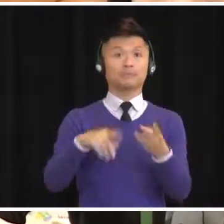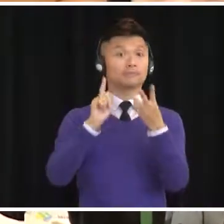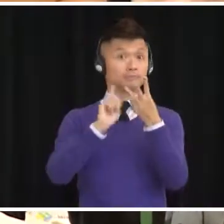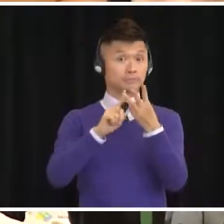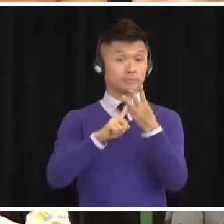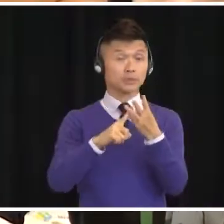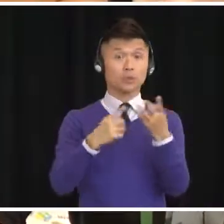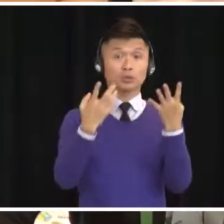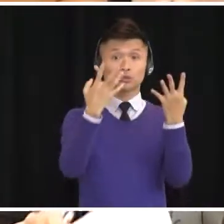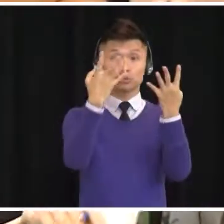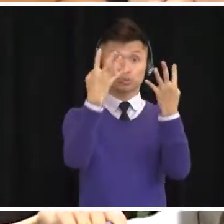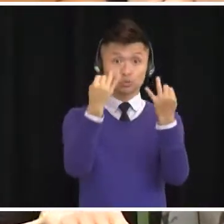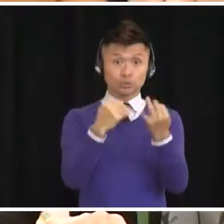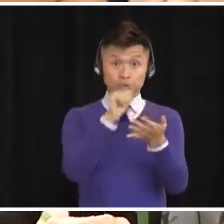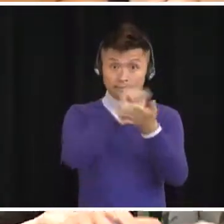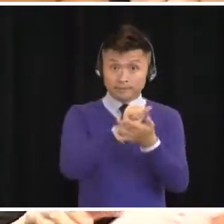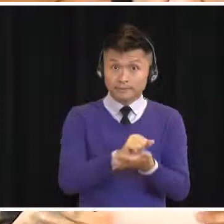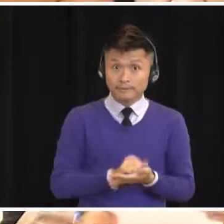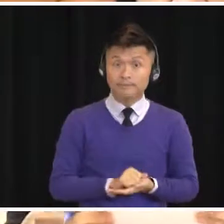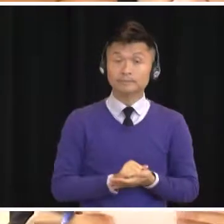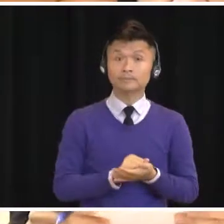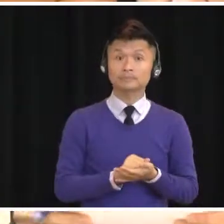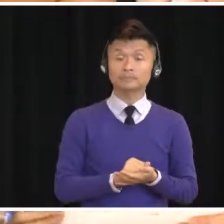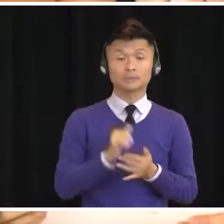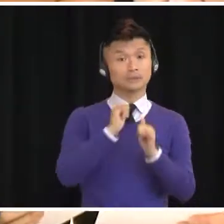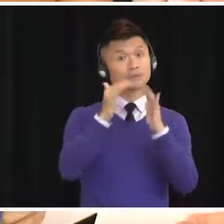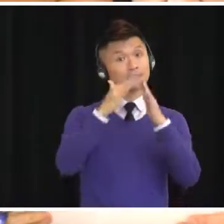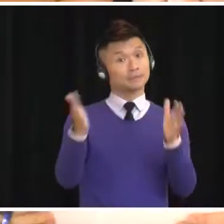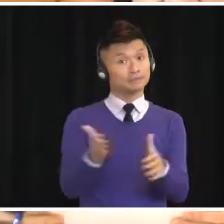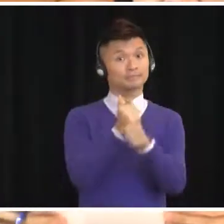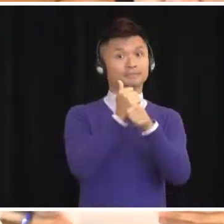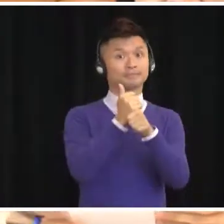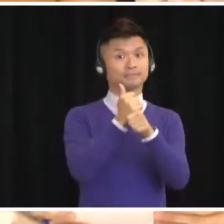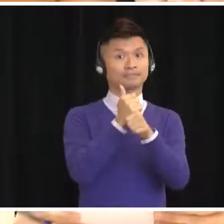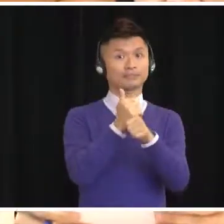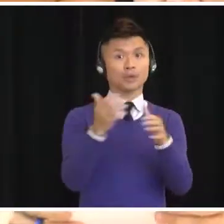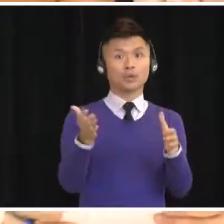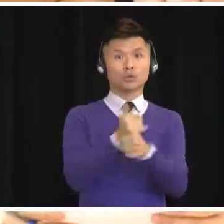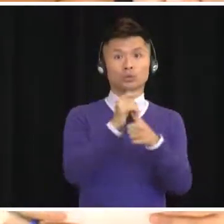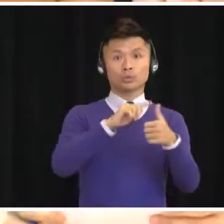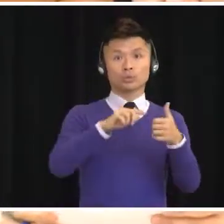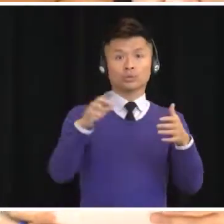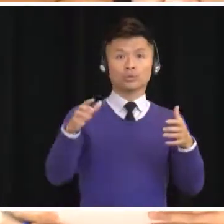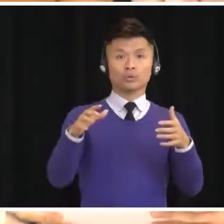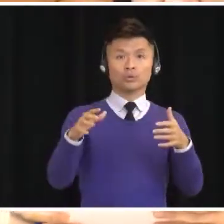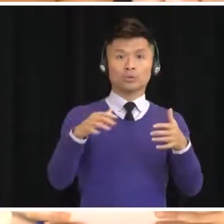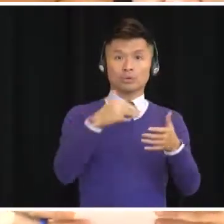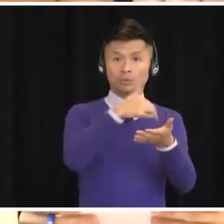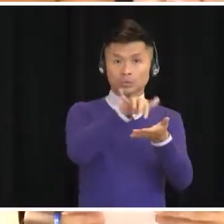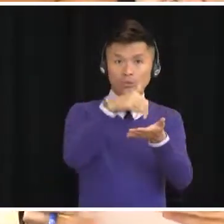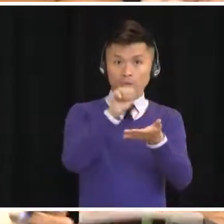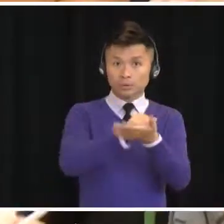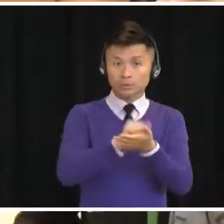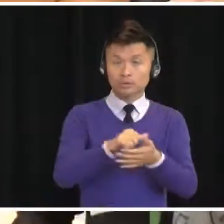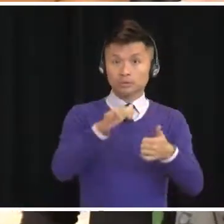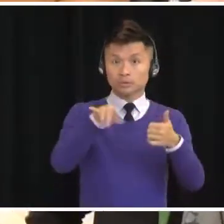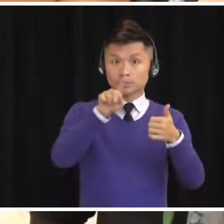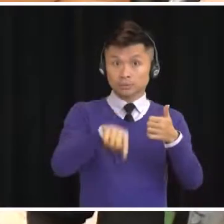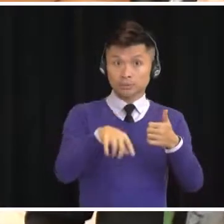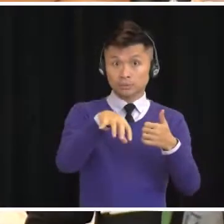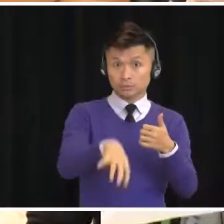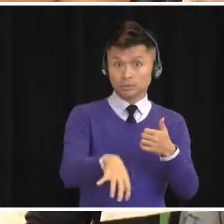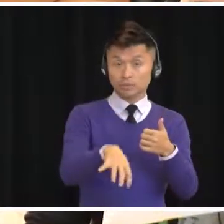institutions. The third question is about data collection. I think our statistics office can